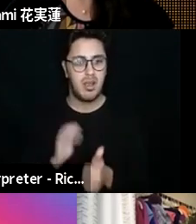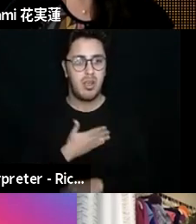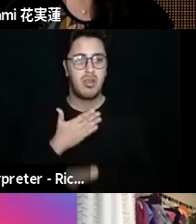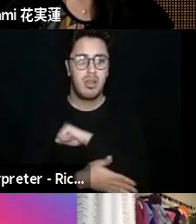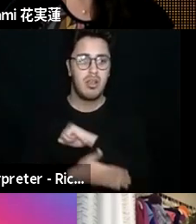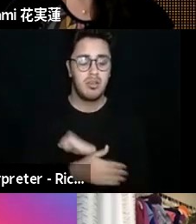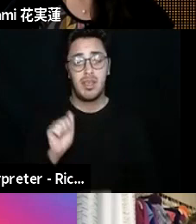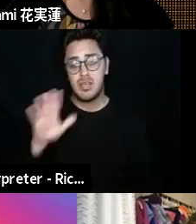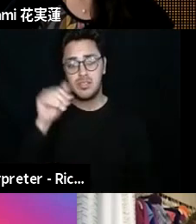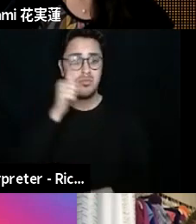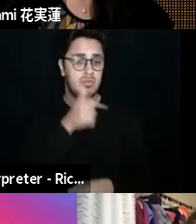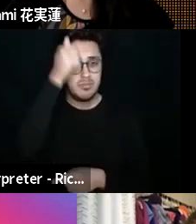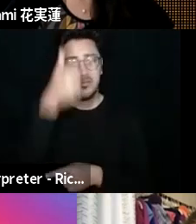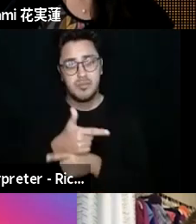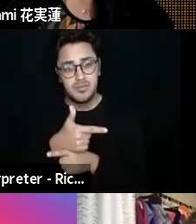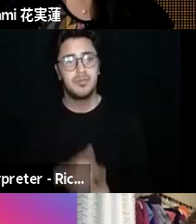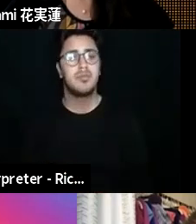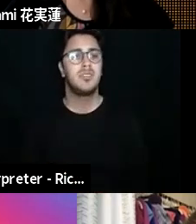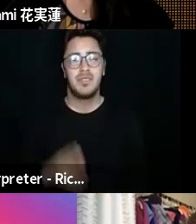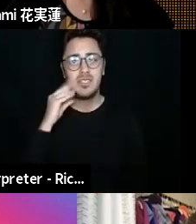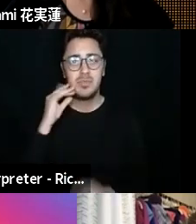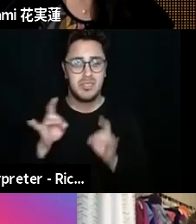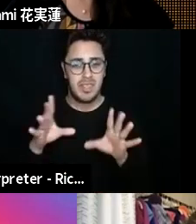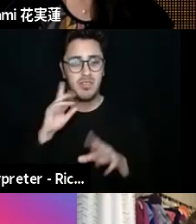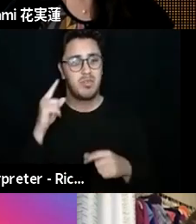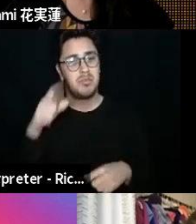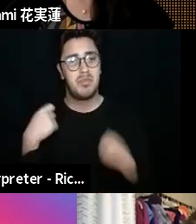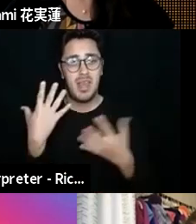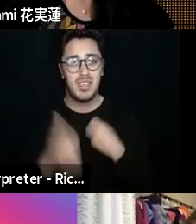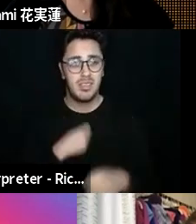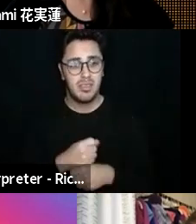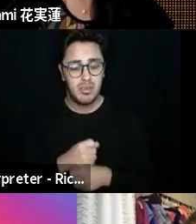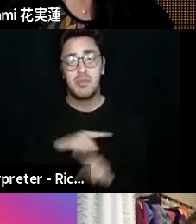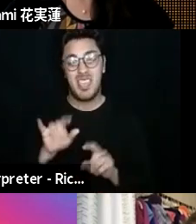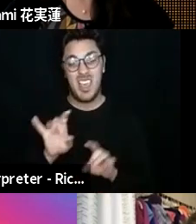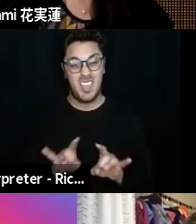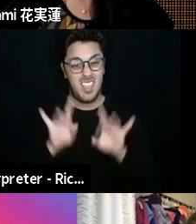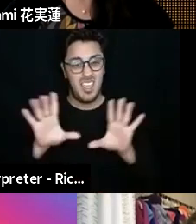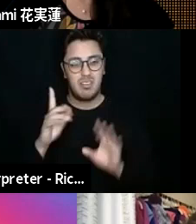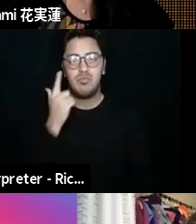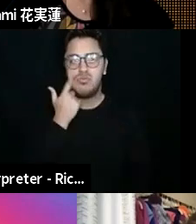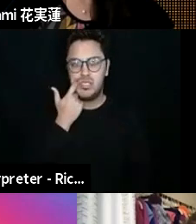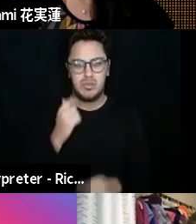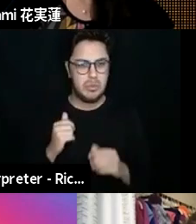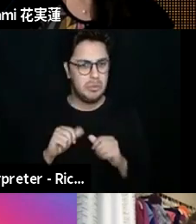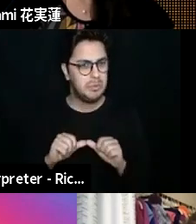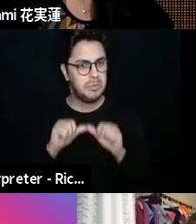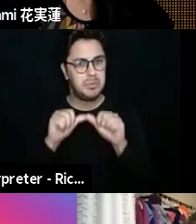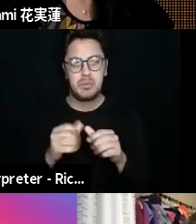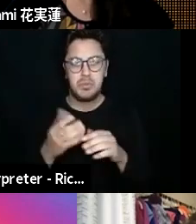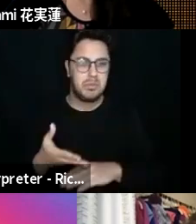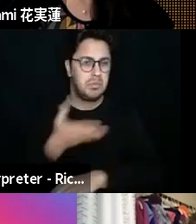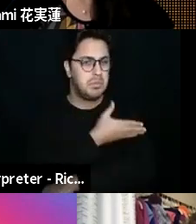sisters and brothers have confronted racism and hate for decades, but that hate and racism has been especially inflamed in the past few years and